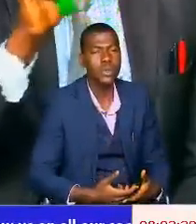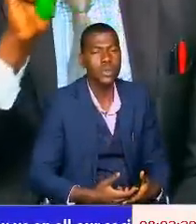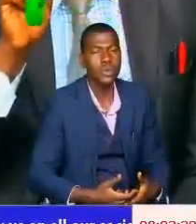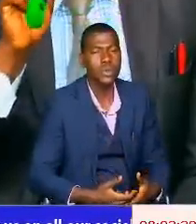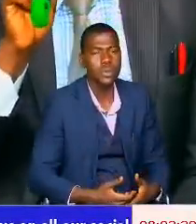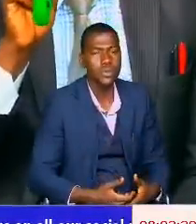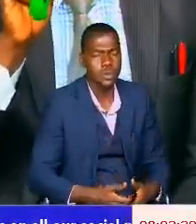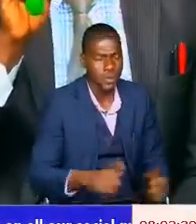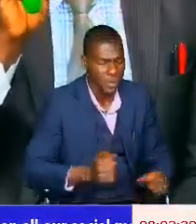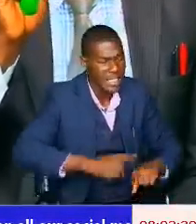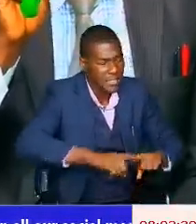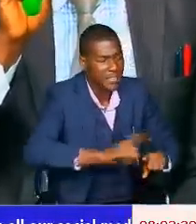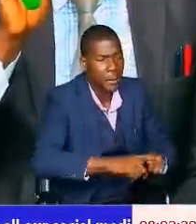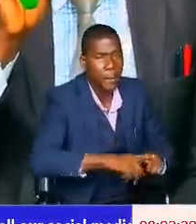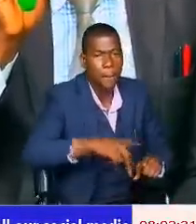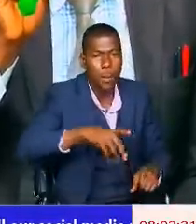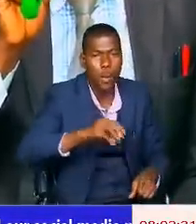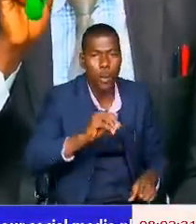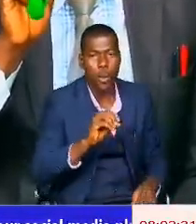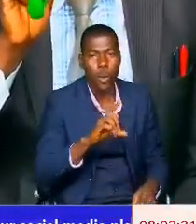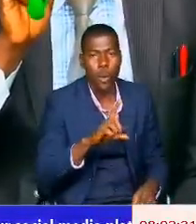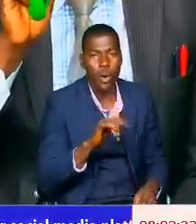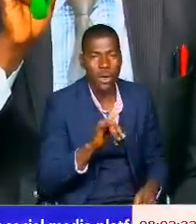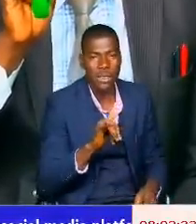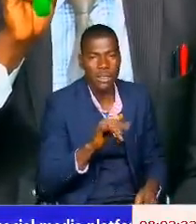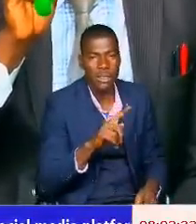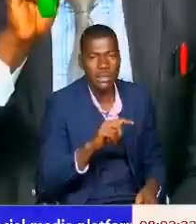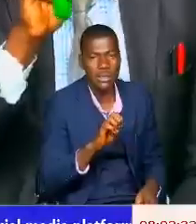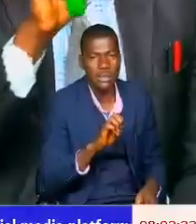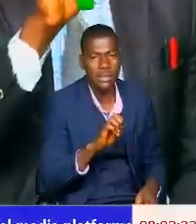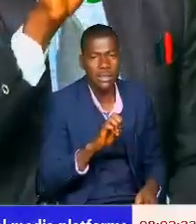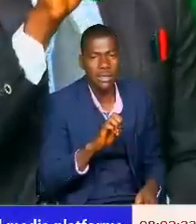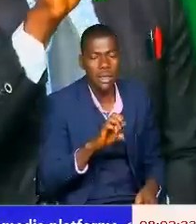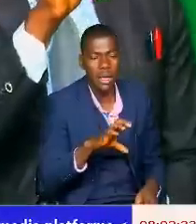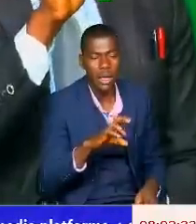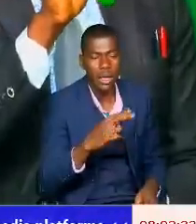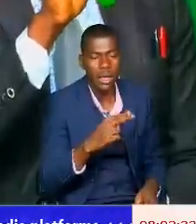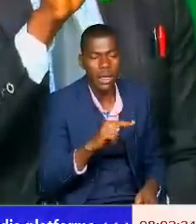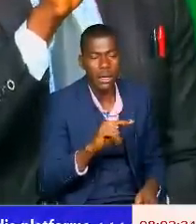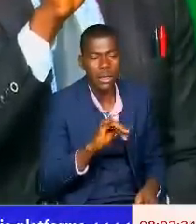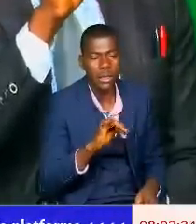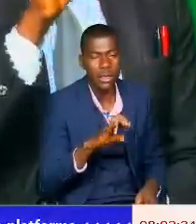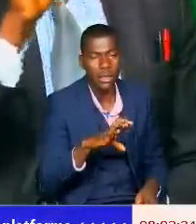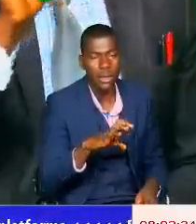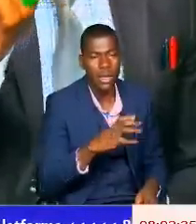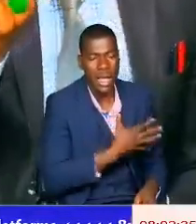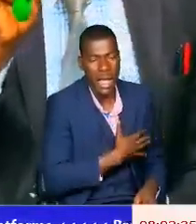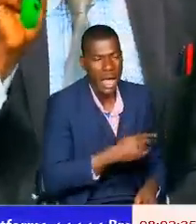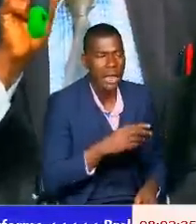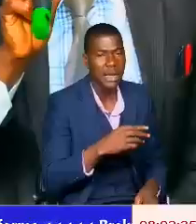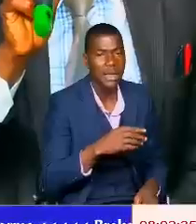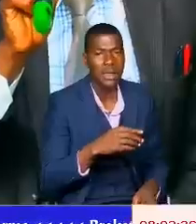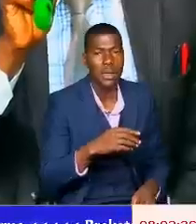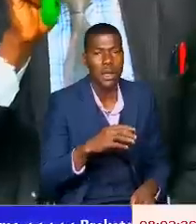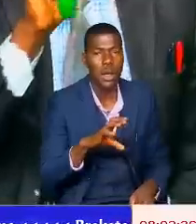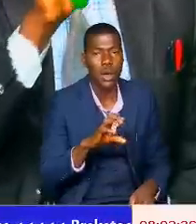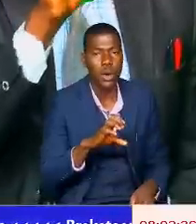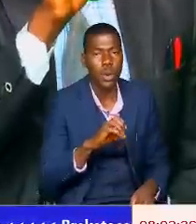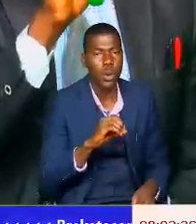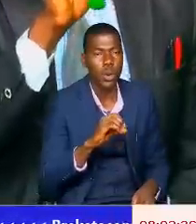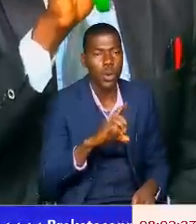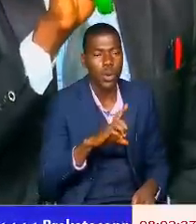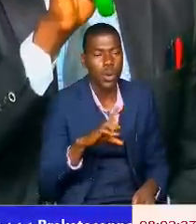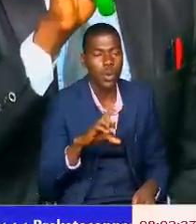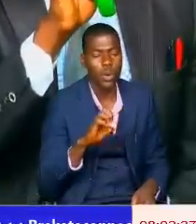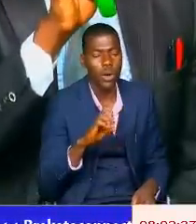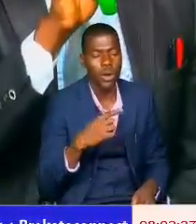maybe polytechnics and colleges of education. Question don't come. People where they are meant to serve, they are meant to